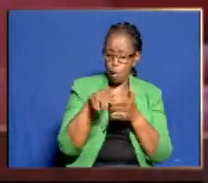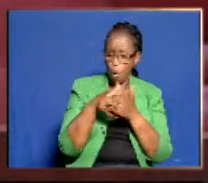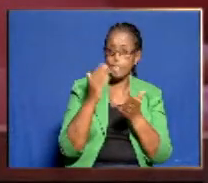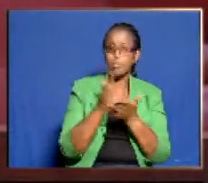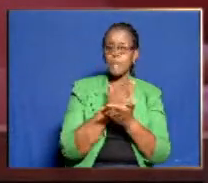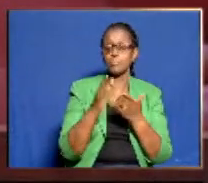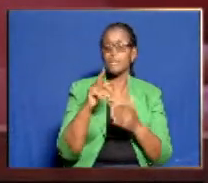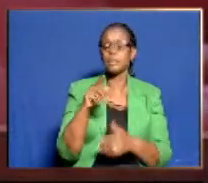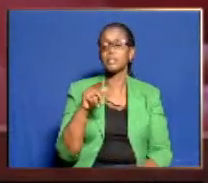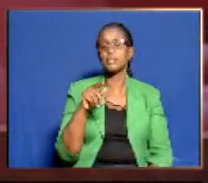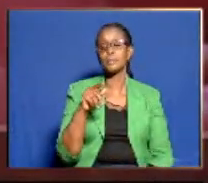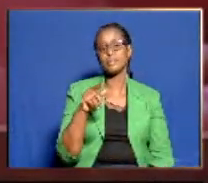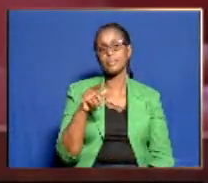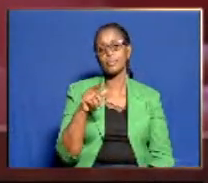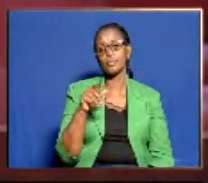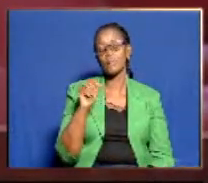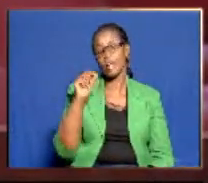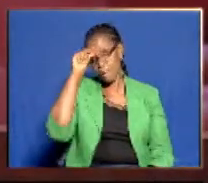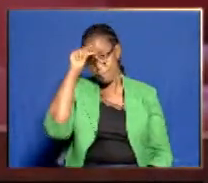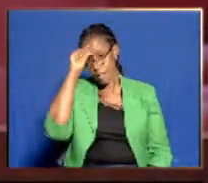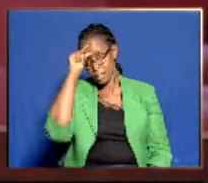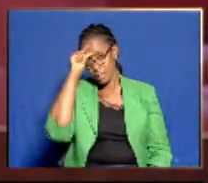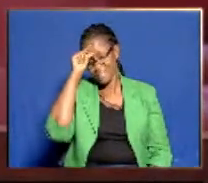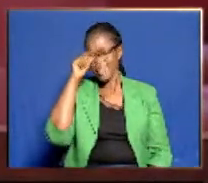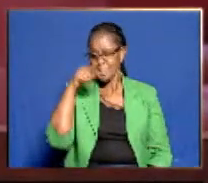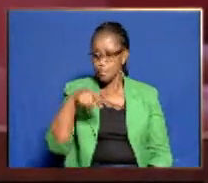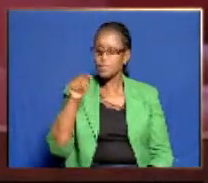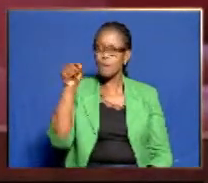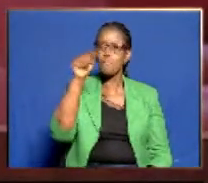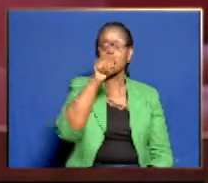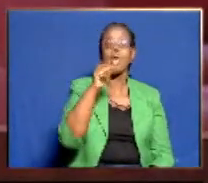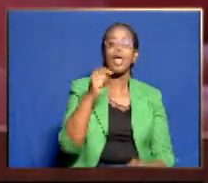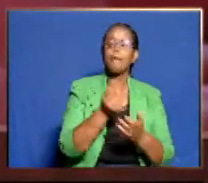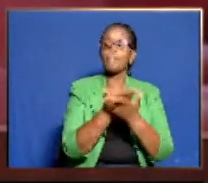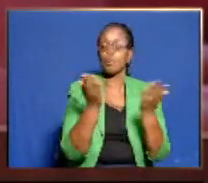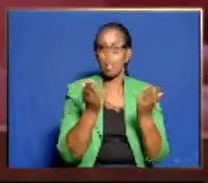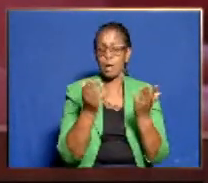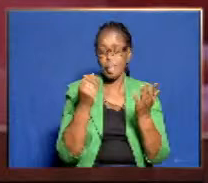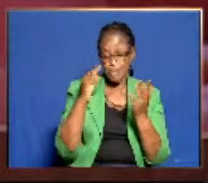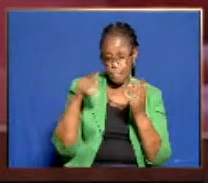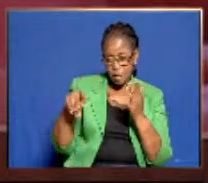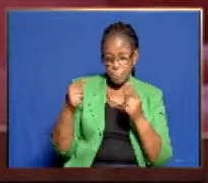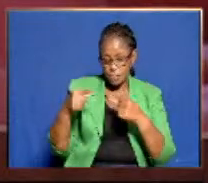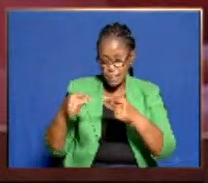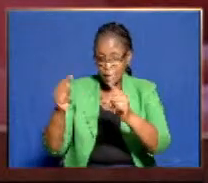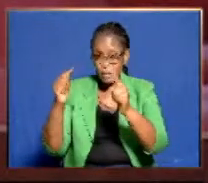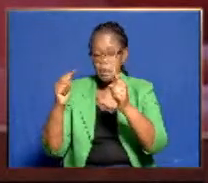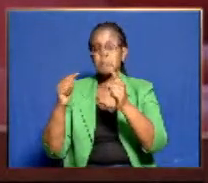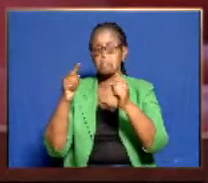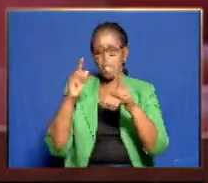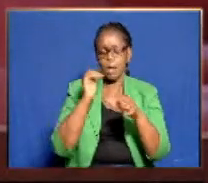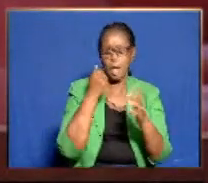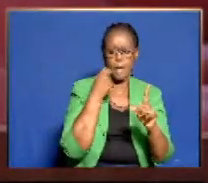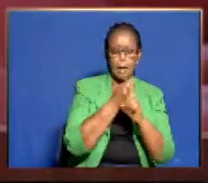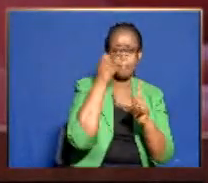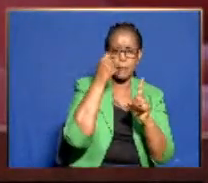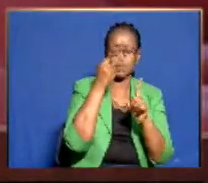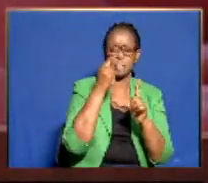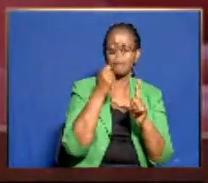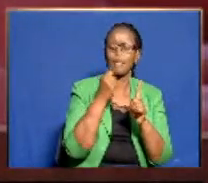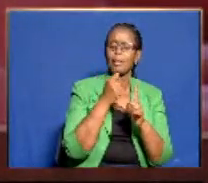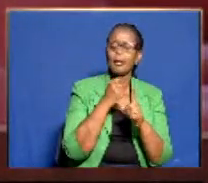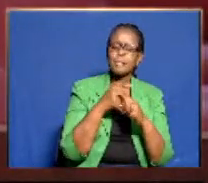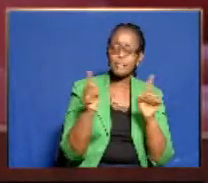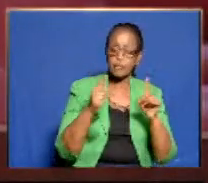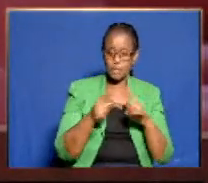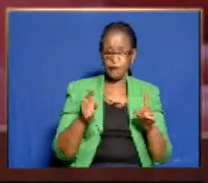everywhere, and their efficiency, their success is actually going to impact on every department, every sector of this economy.